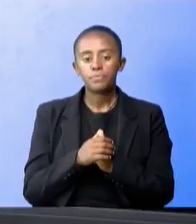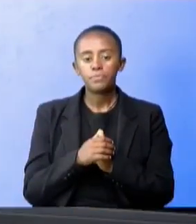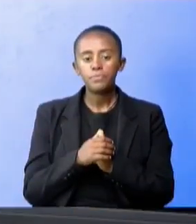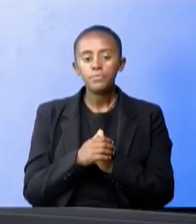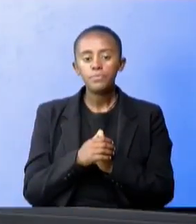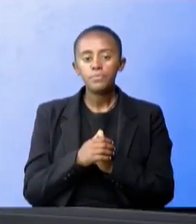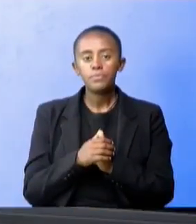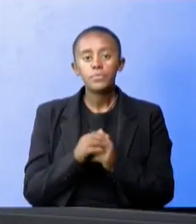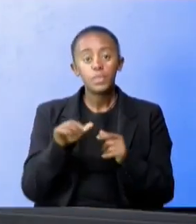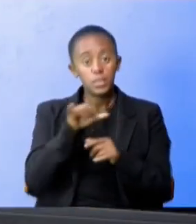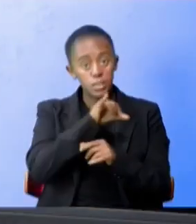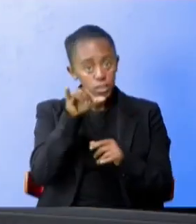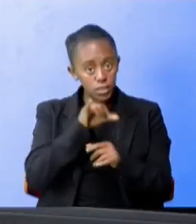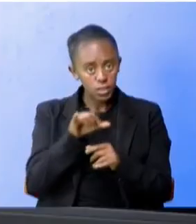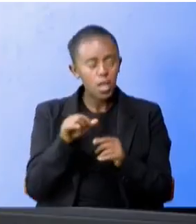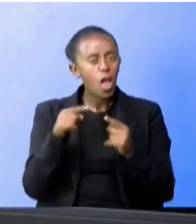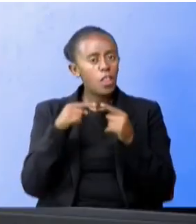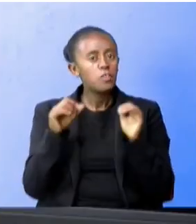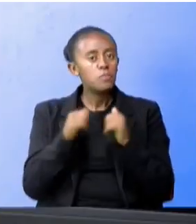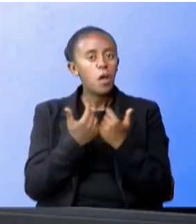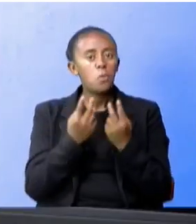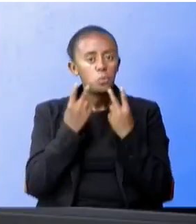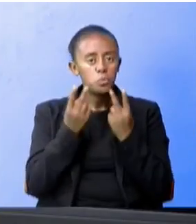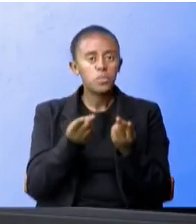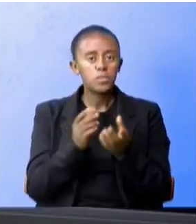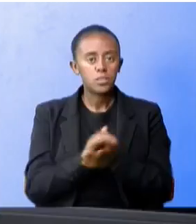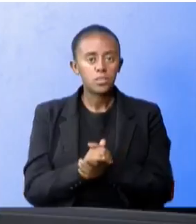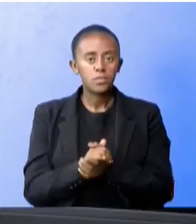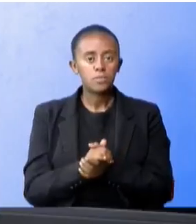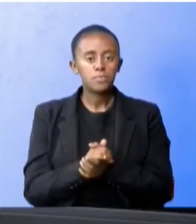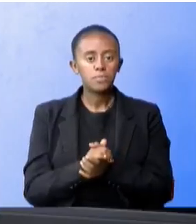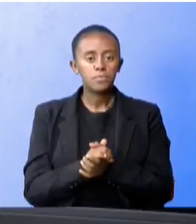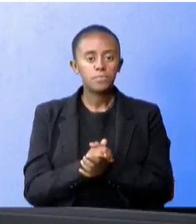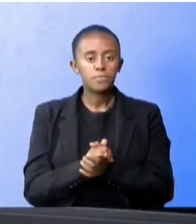all about synonyms. What about antonyms?